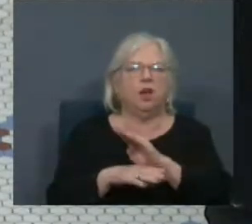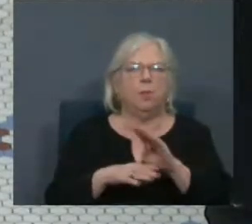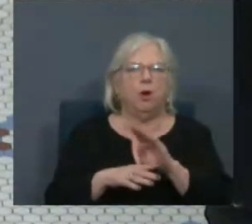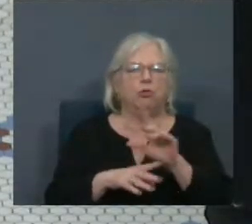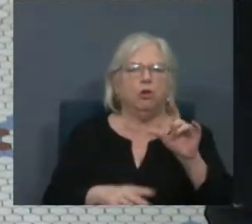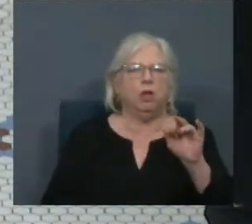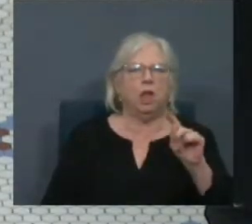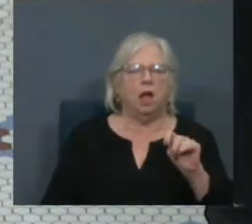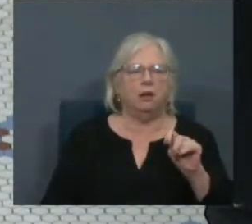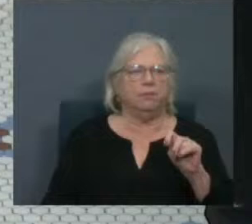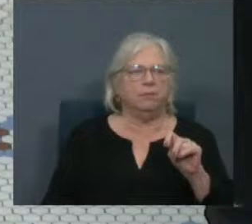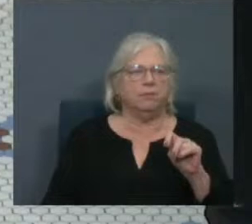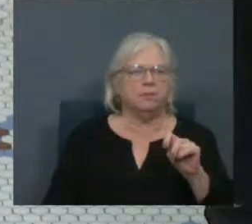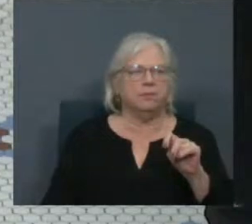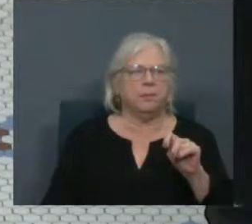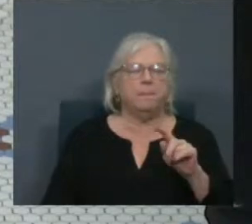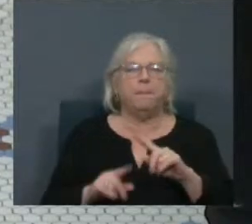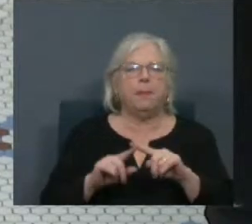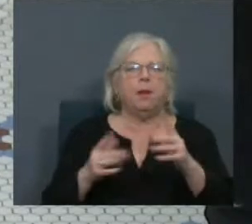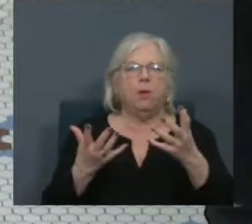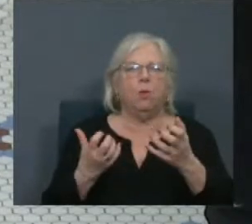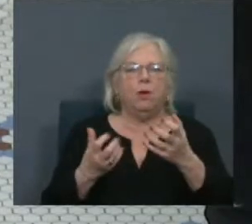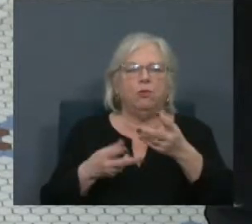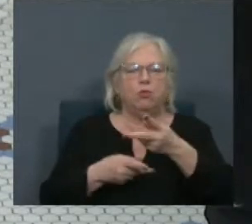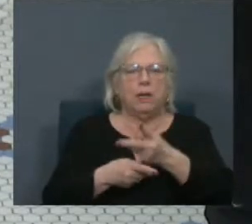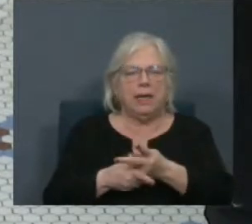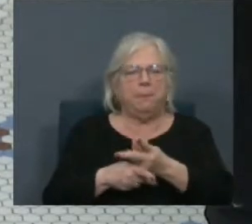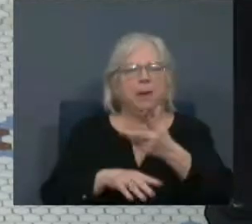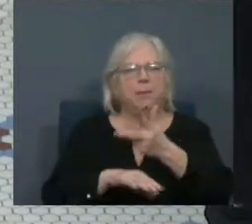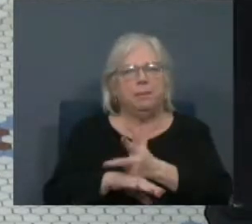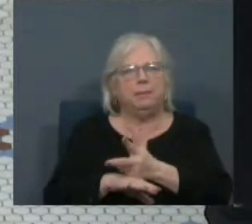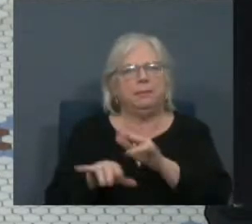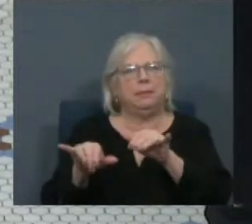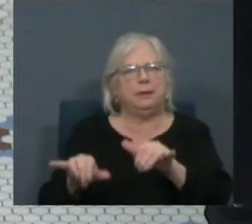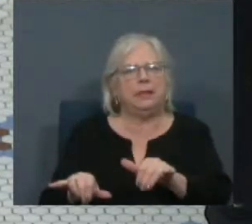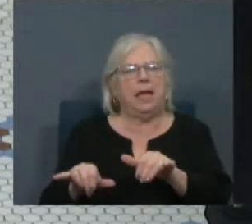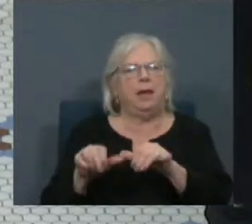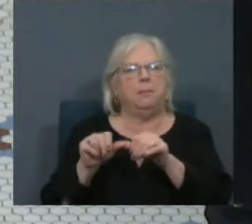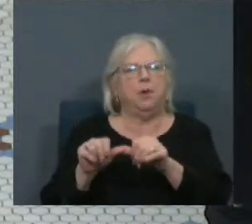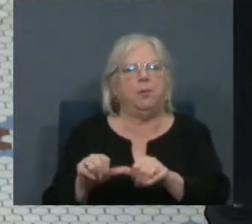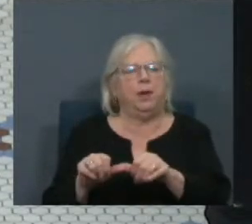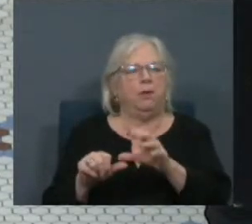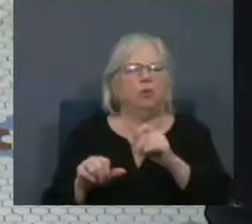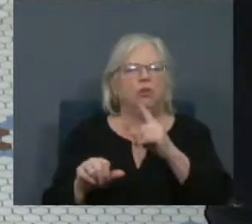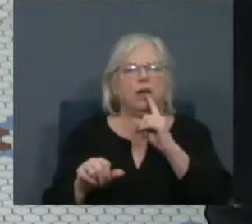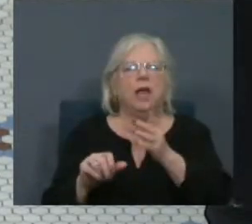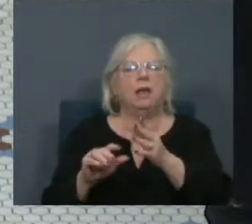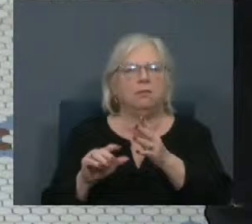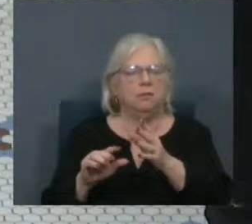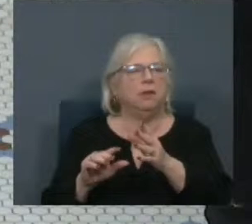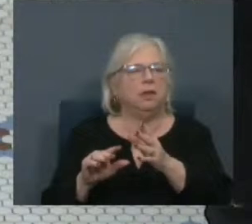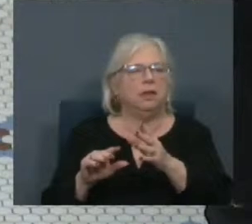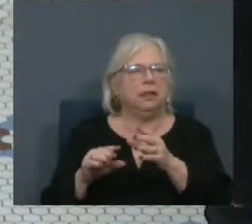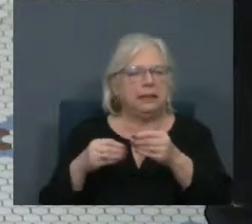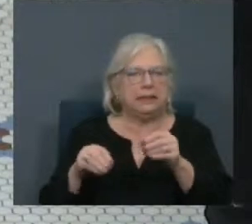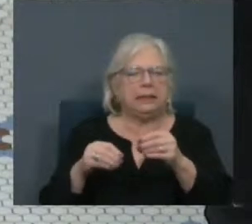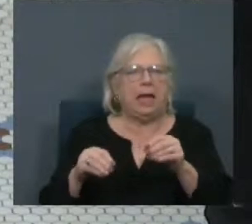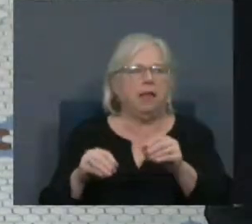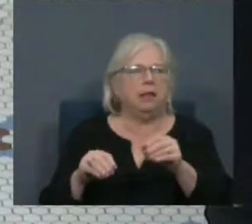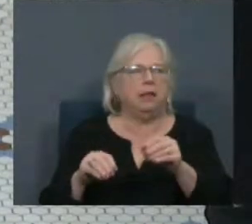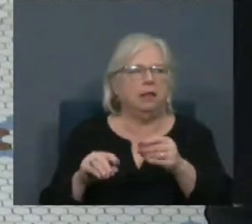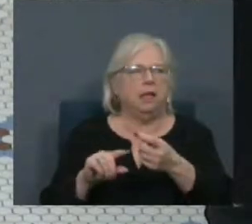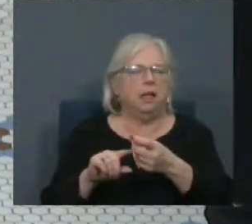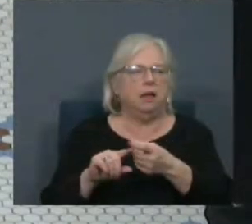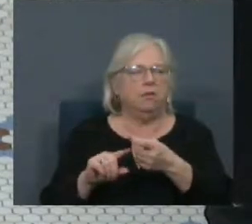lot. But she wants to keep her food trucks on there permanently so she can operate out of